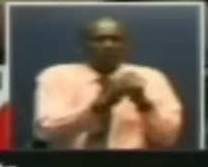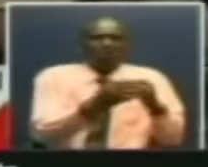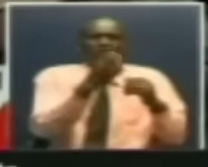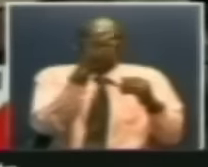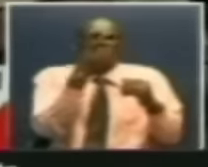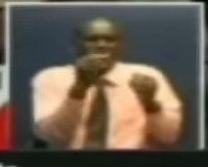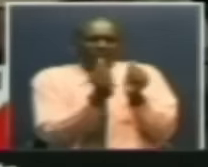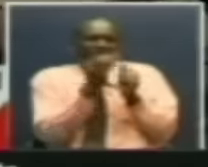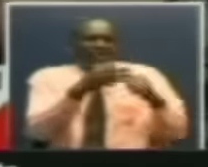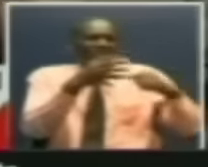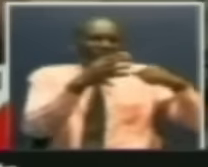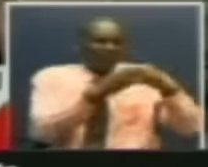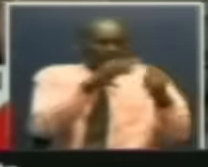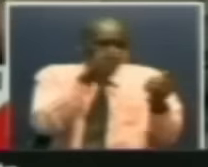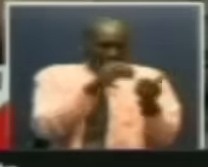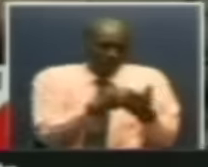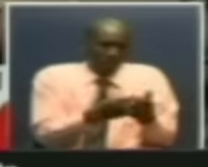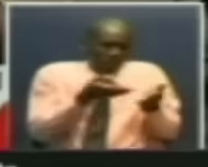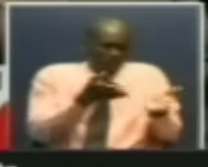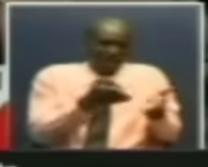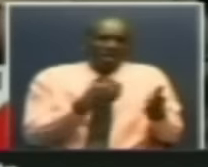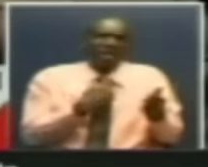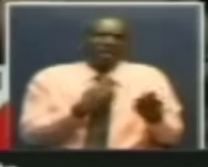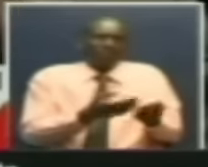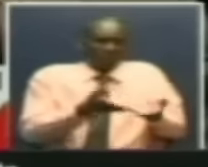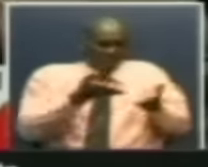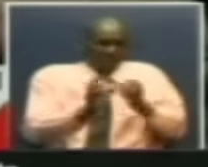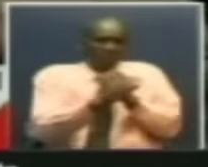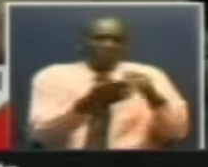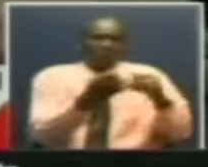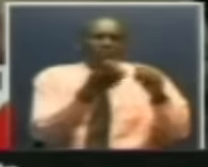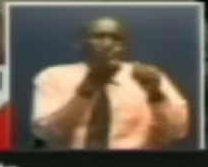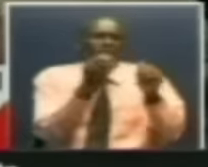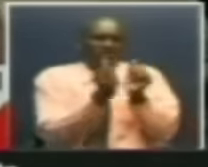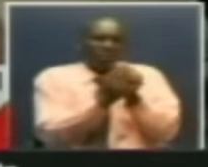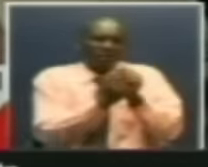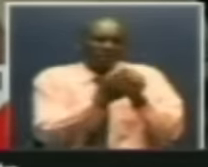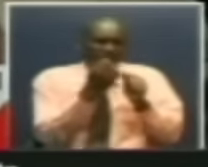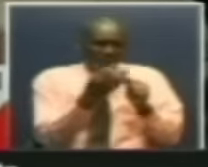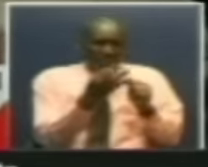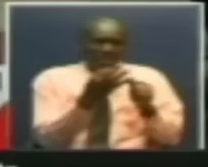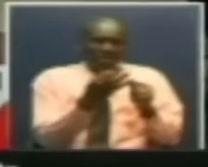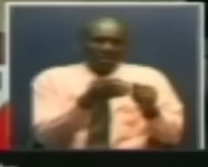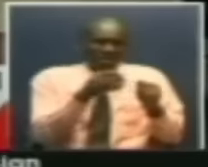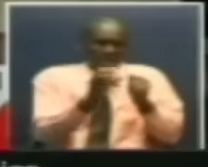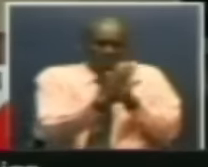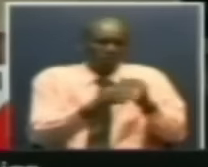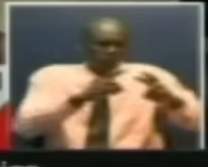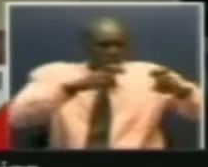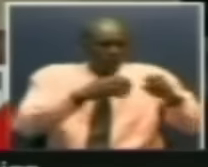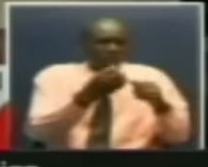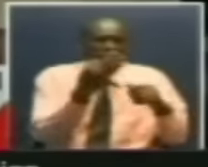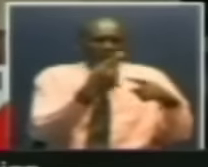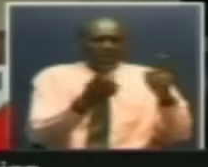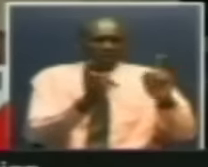we arrested him. Okay. He has been in this country since 2013, So he's September. Been tracked for the last 3 years? Not tracked for the last